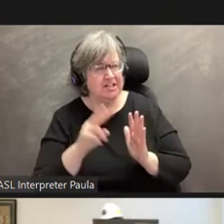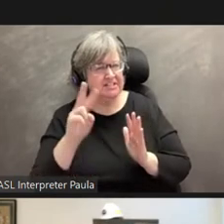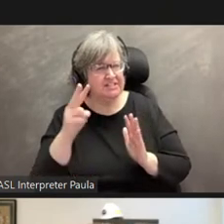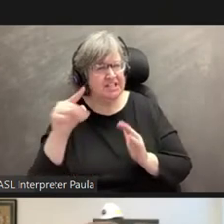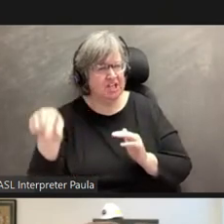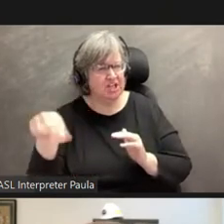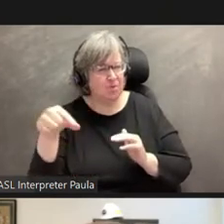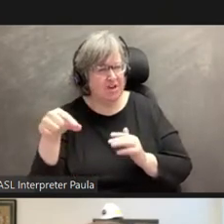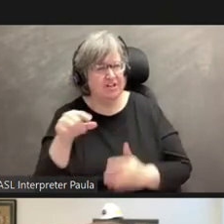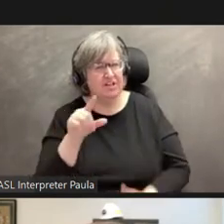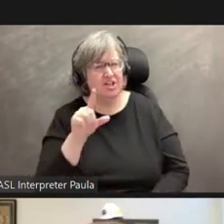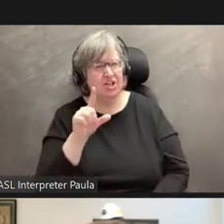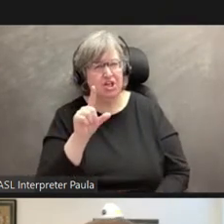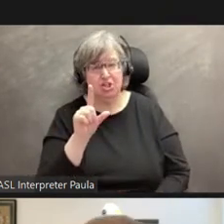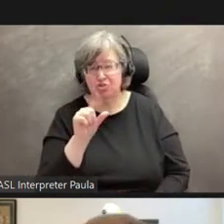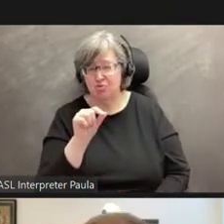of